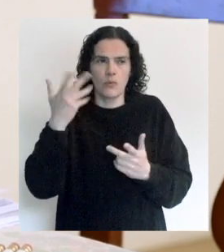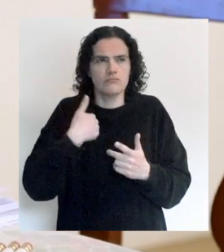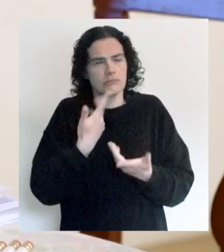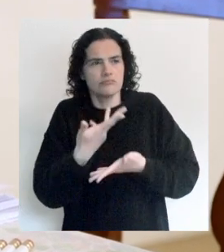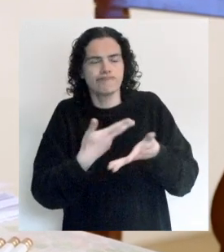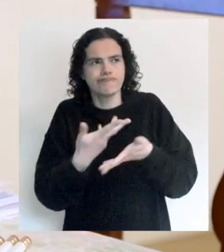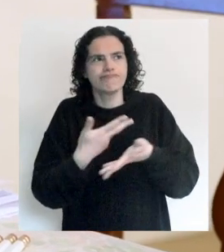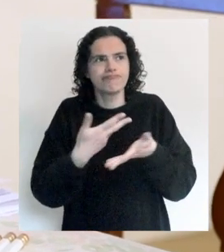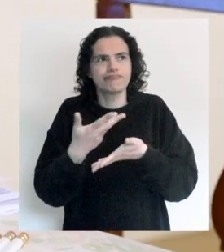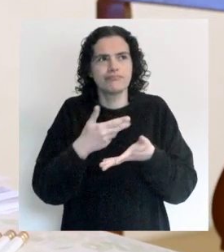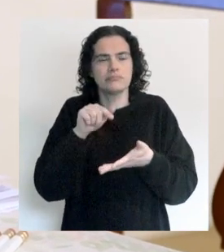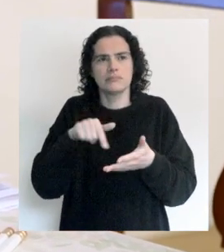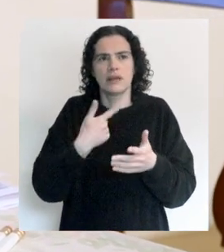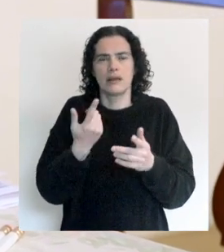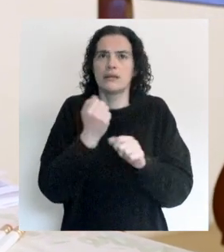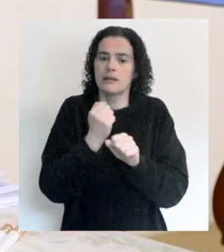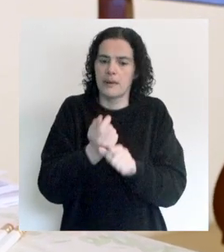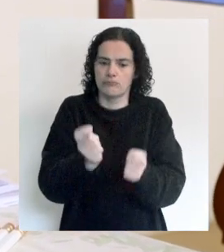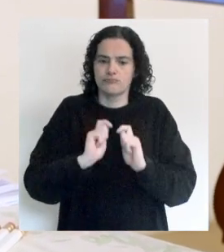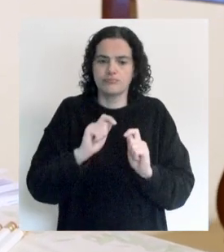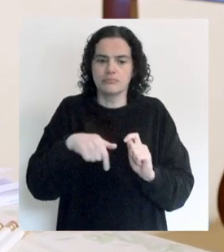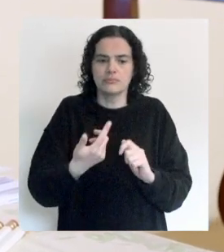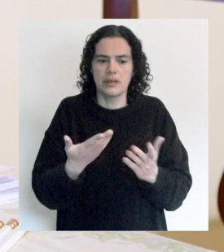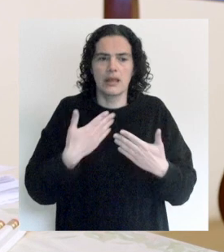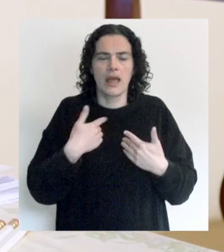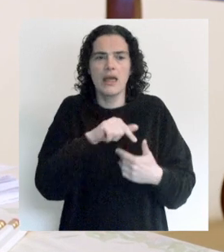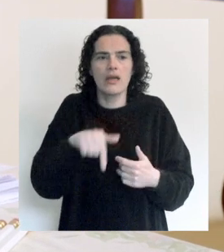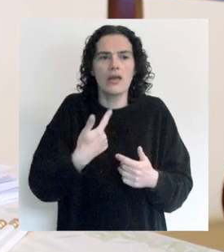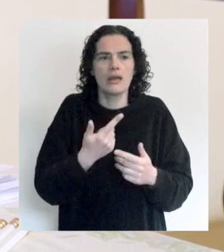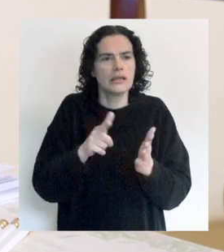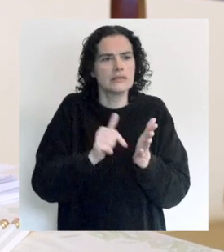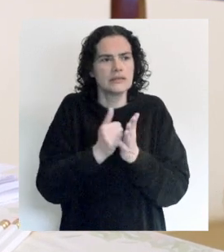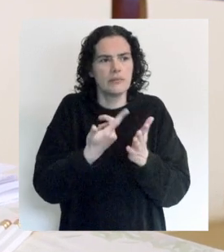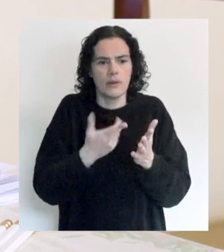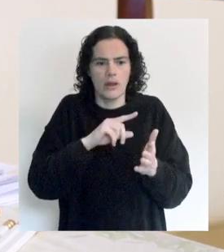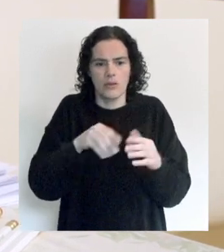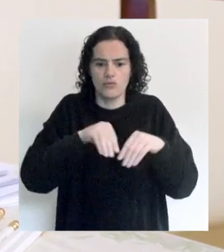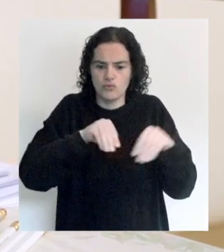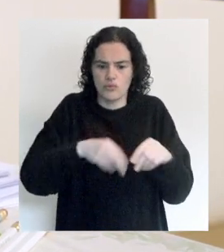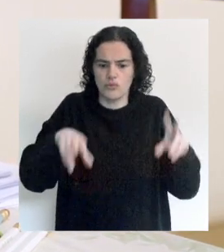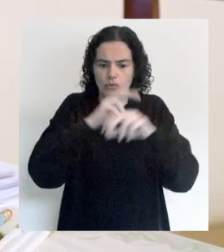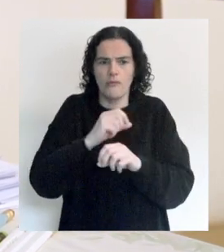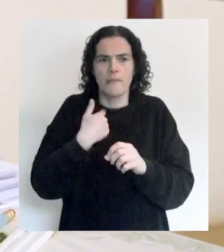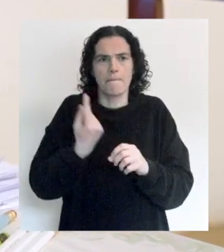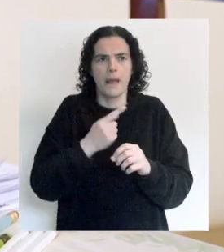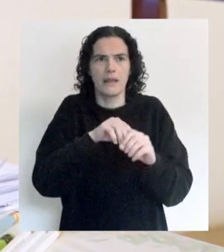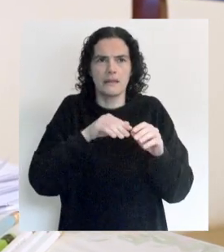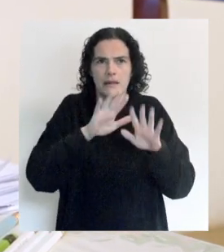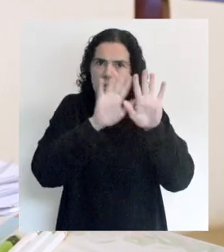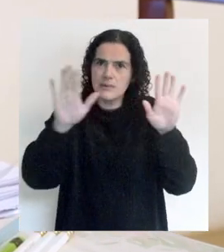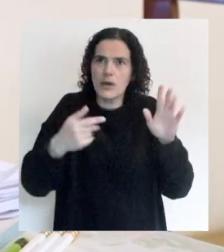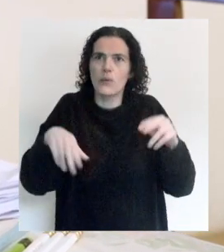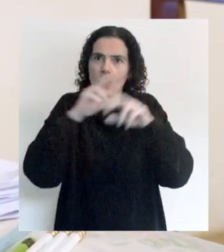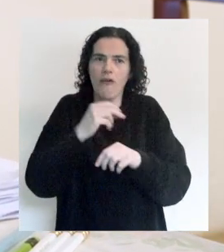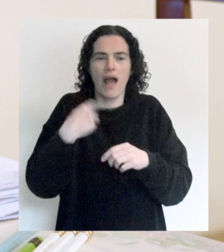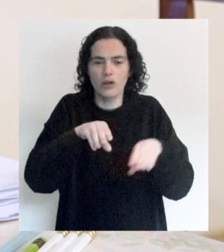that was Rosemary Trockel. Boltanski gave me the task to come up each time with a new rule of the game, that every exhibition needs to invent a new